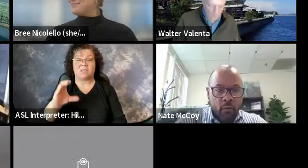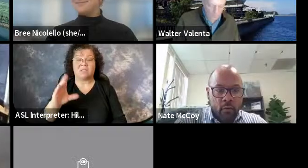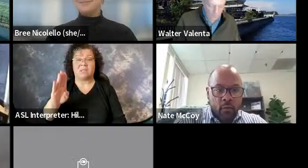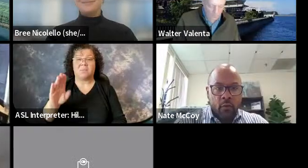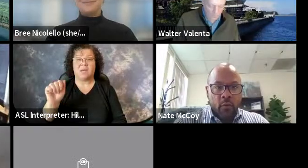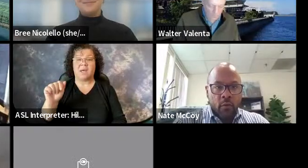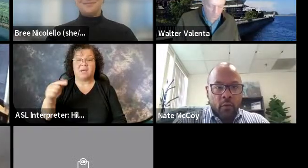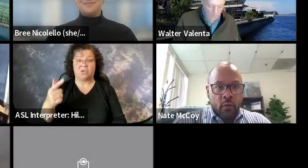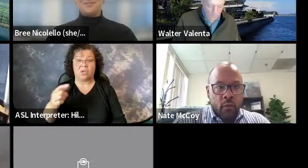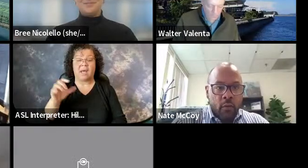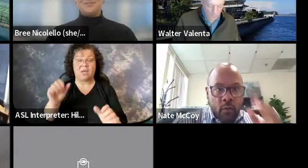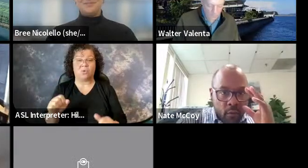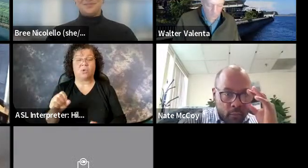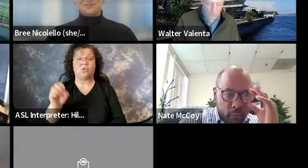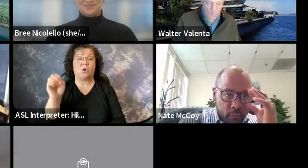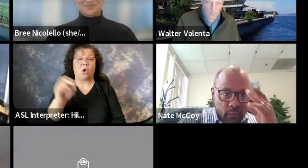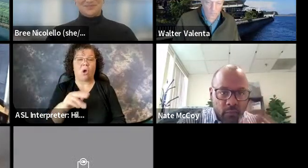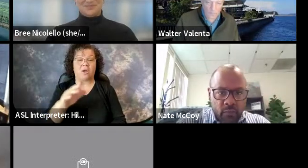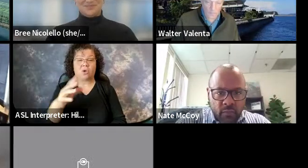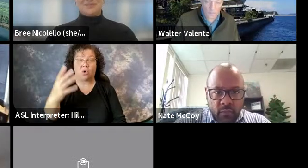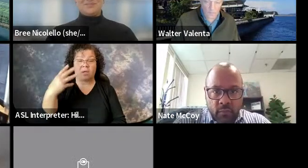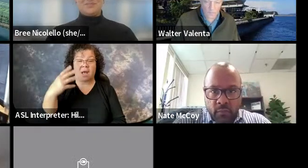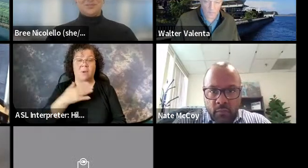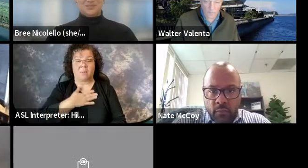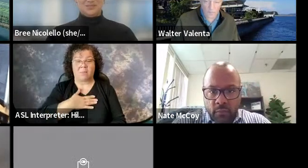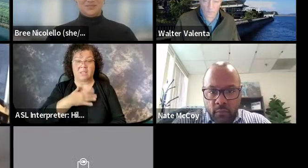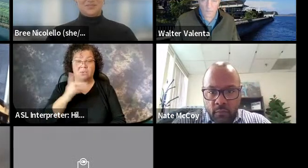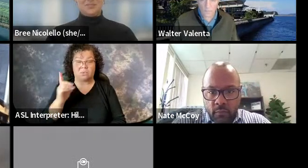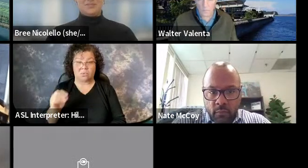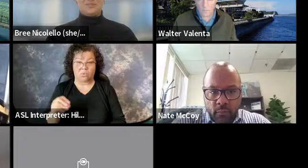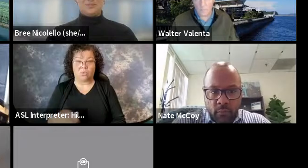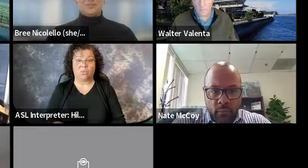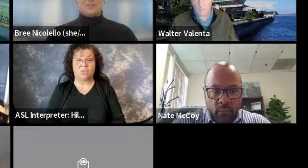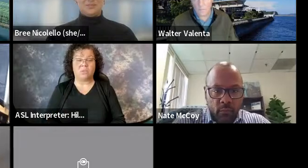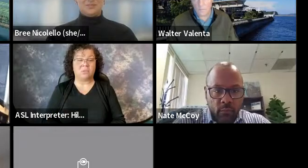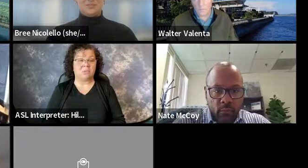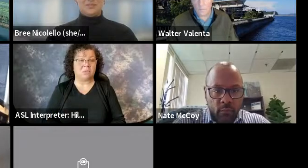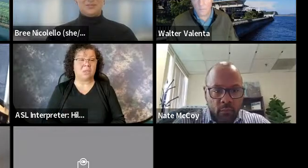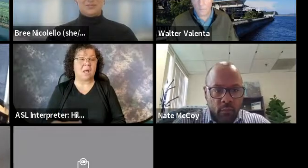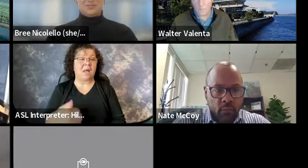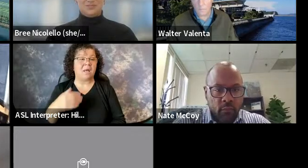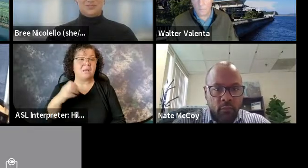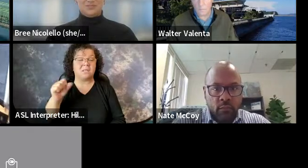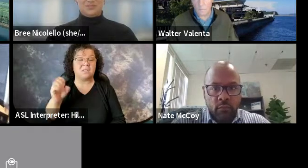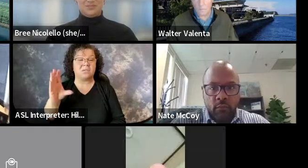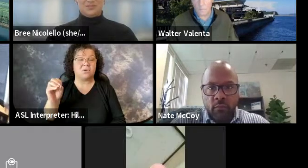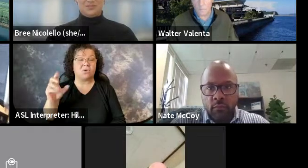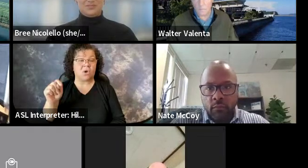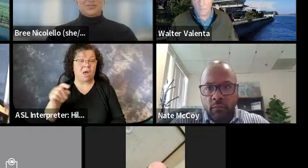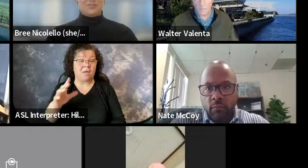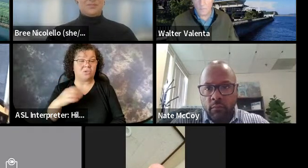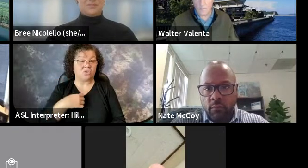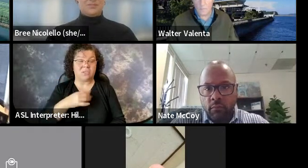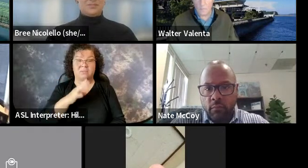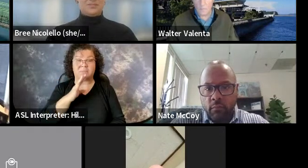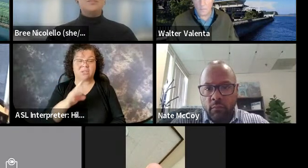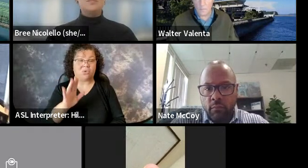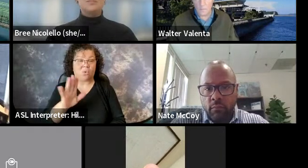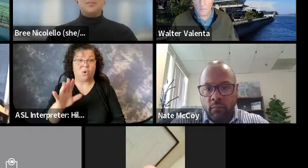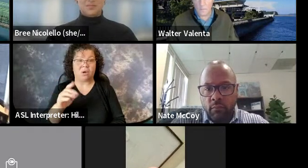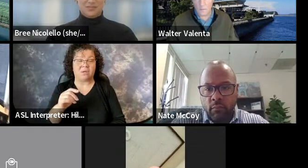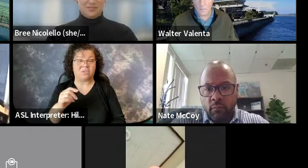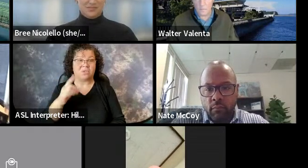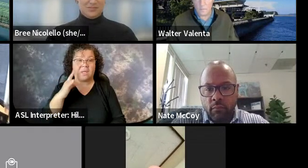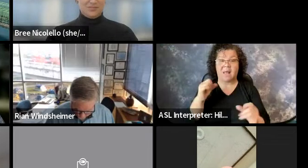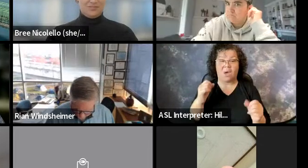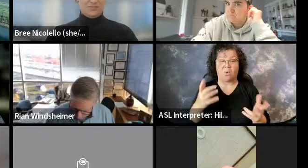able to turn on your camera for this, that would be great. Scott, I'm gonna go ahead and have you just say yours out loud when we get there, because I